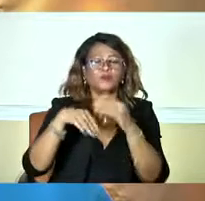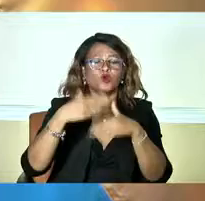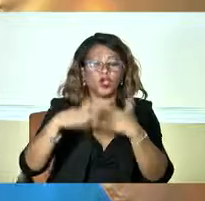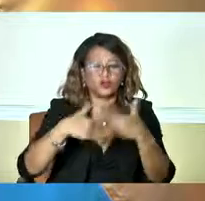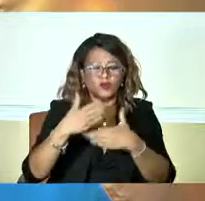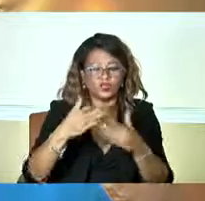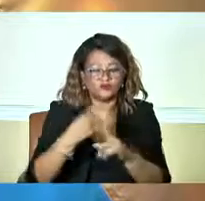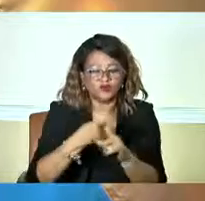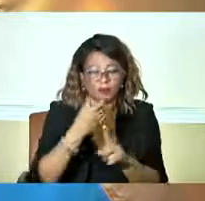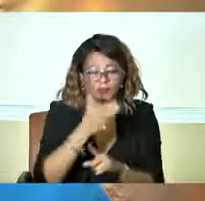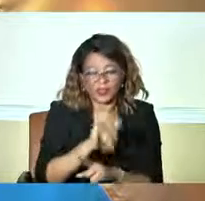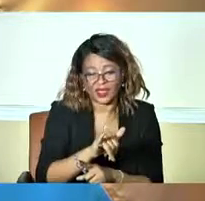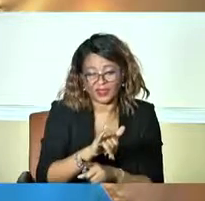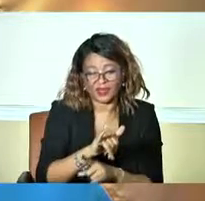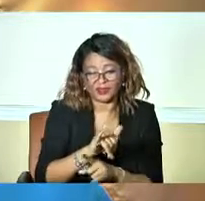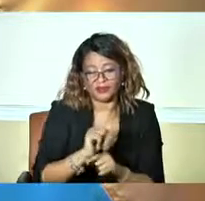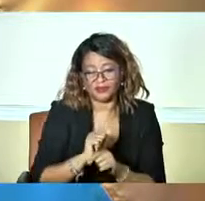then?